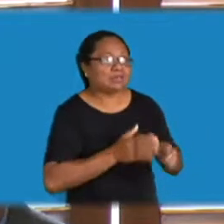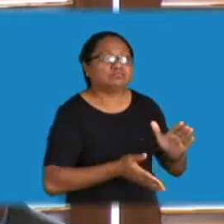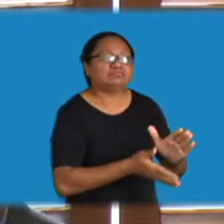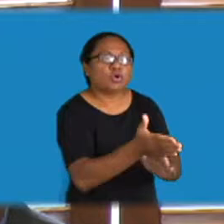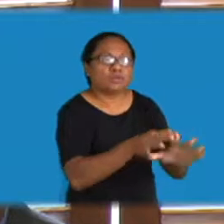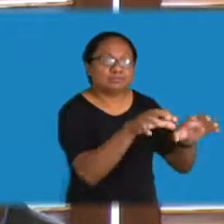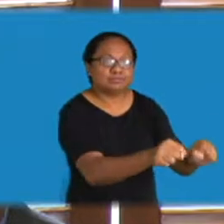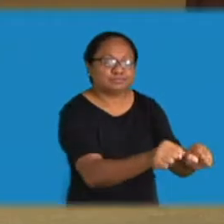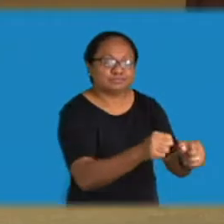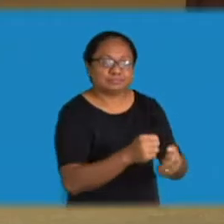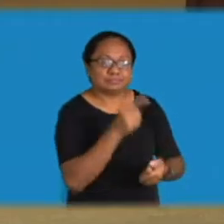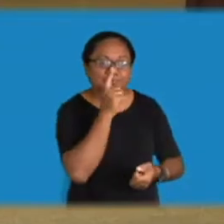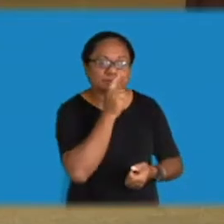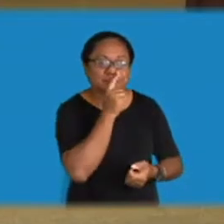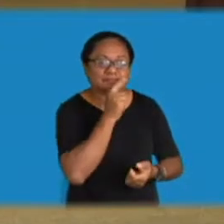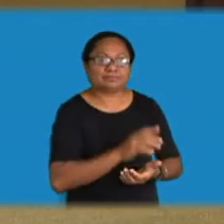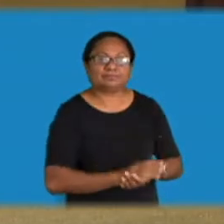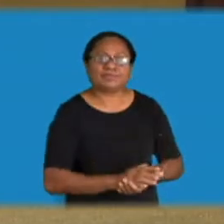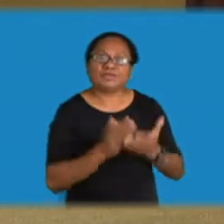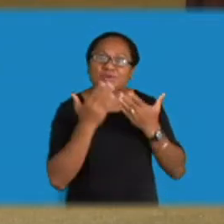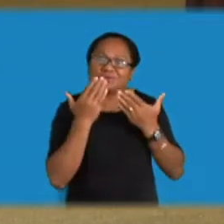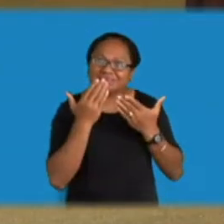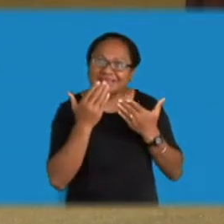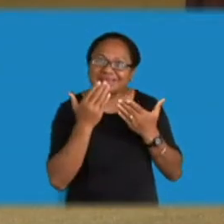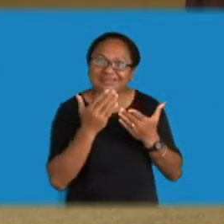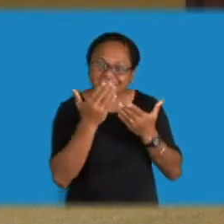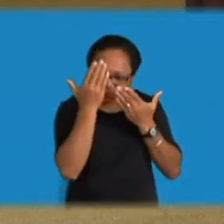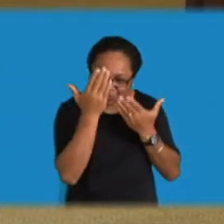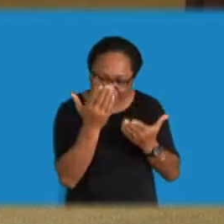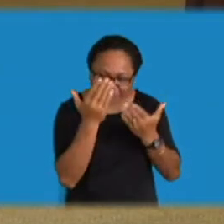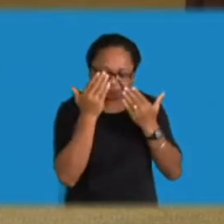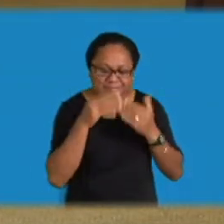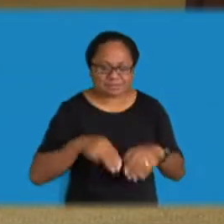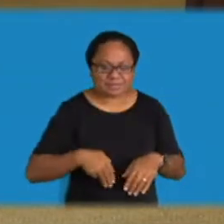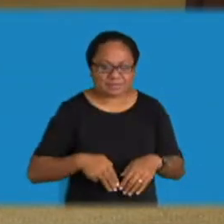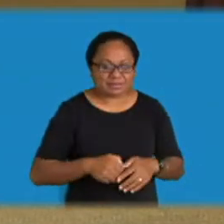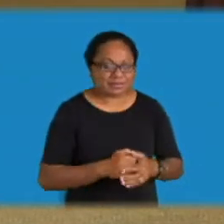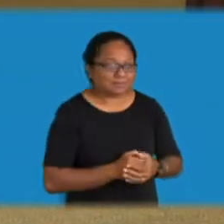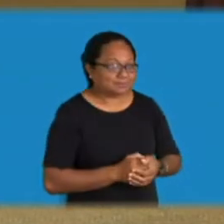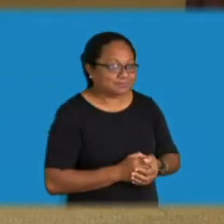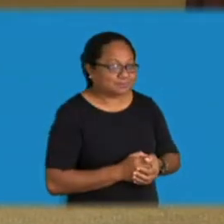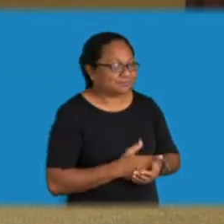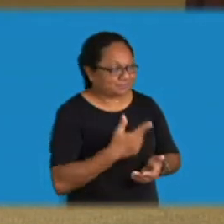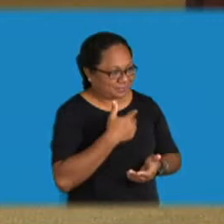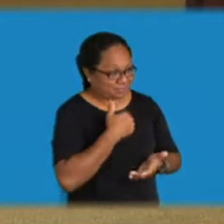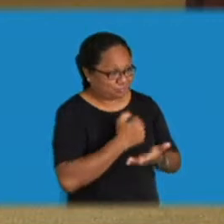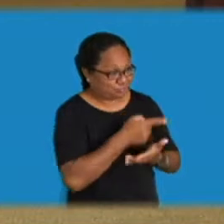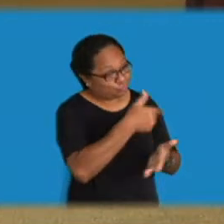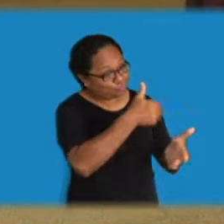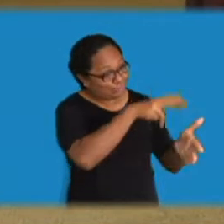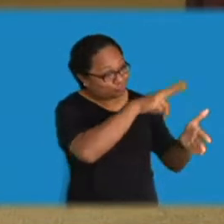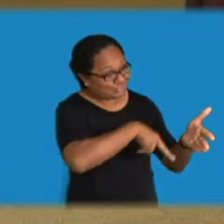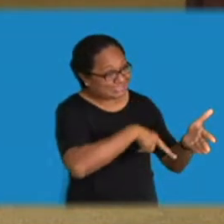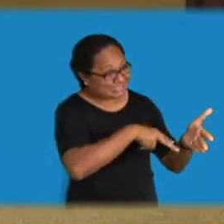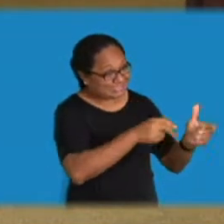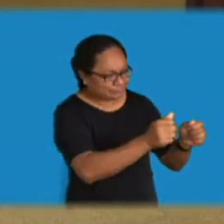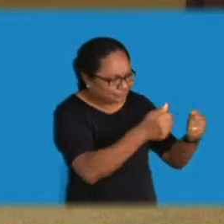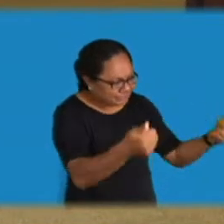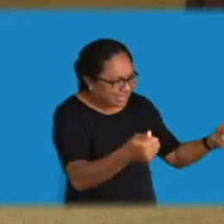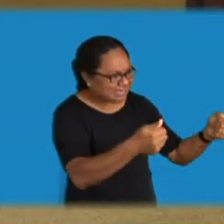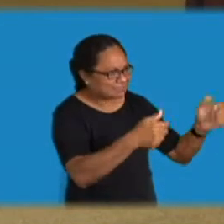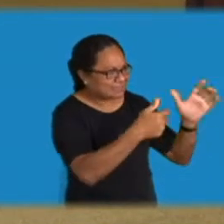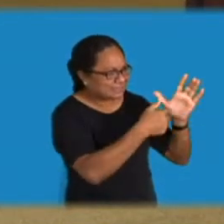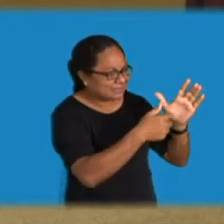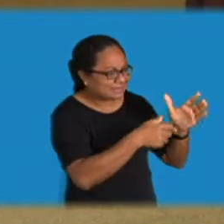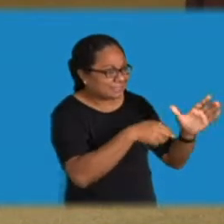Thank you, Madam Speaker. I think the Honourable Member, I'm sure the Honourable Member has read in the media that the Commissioner